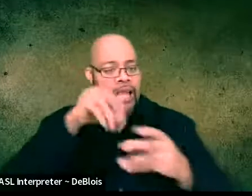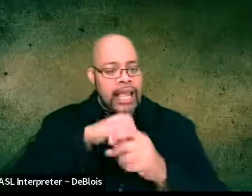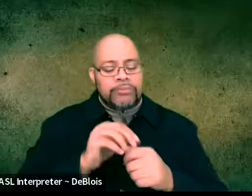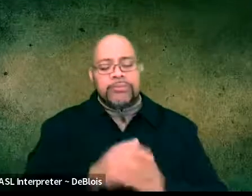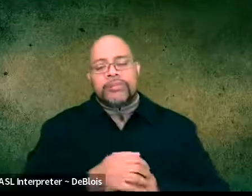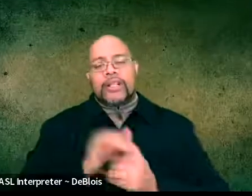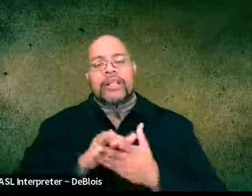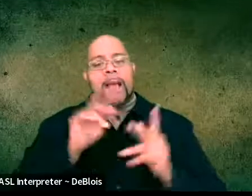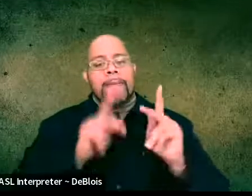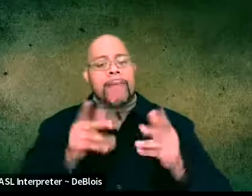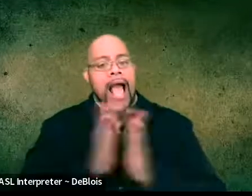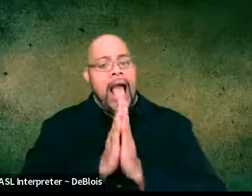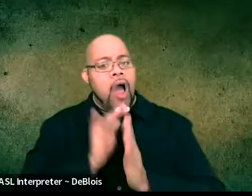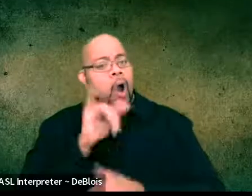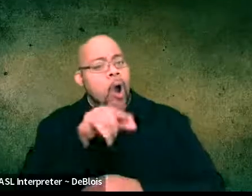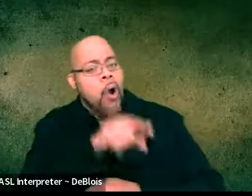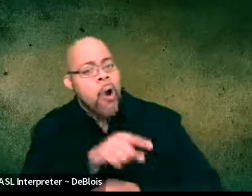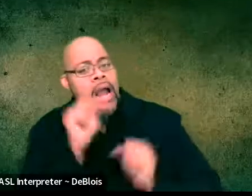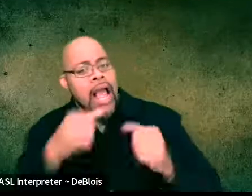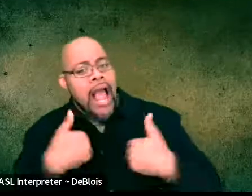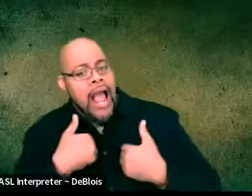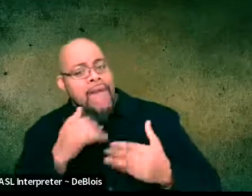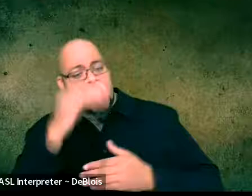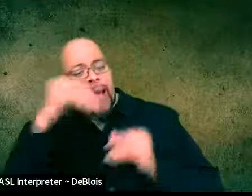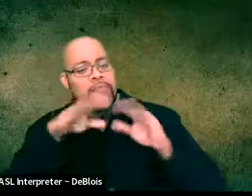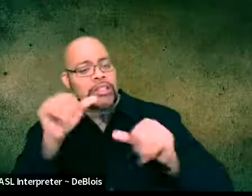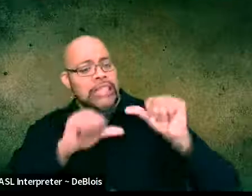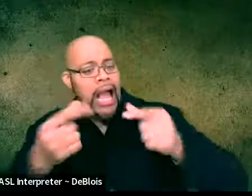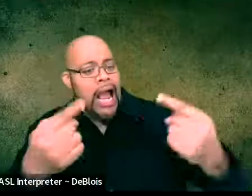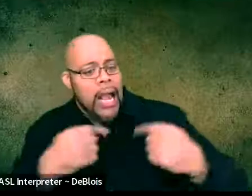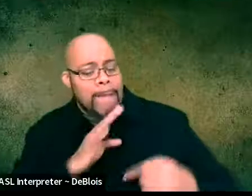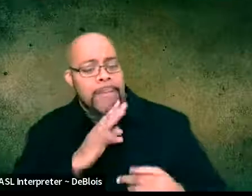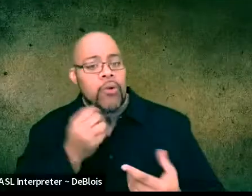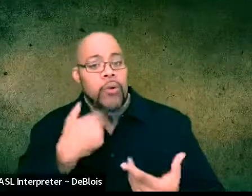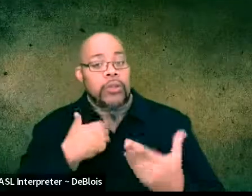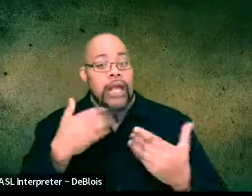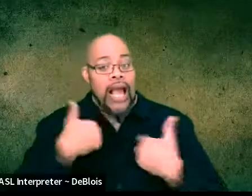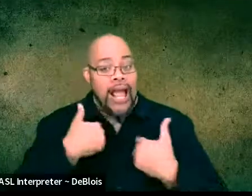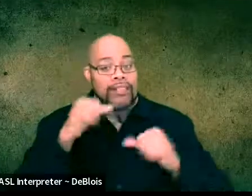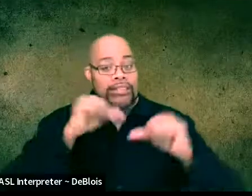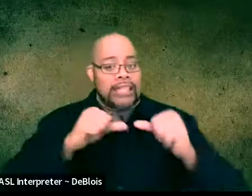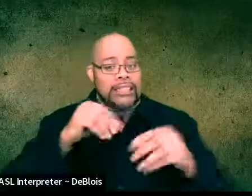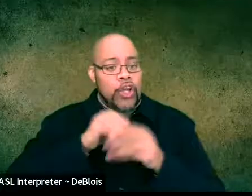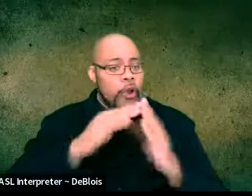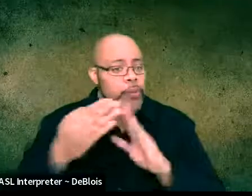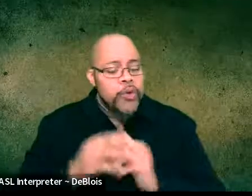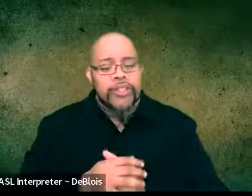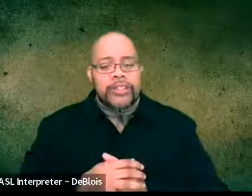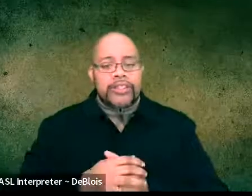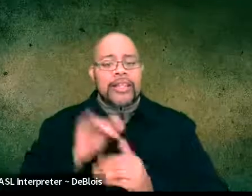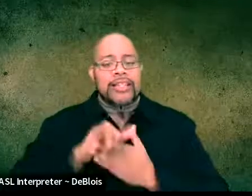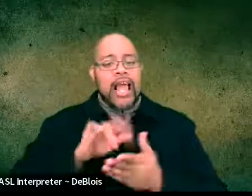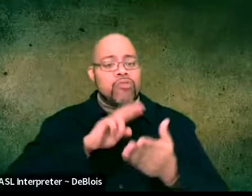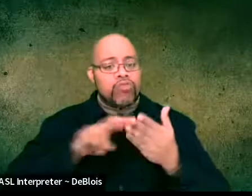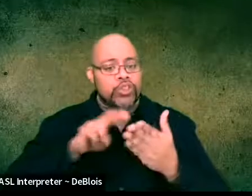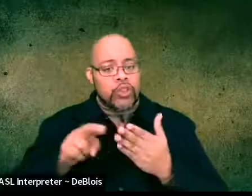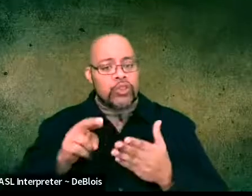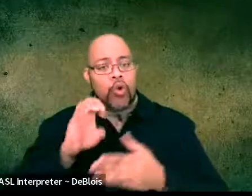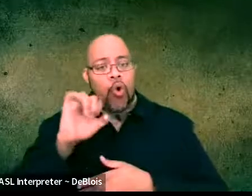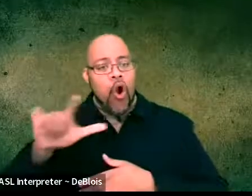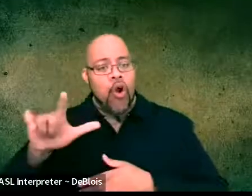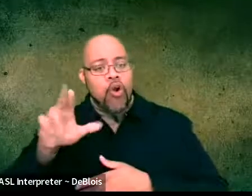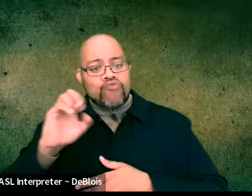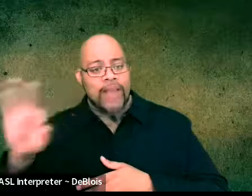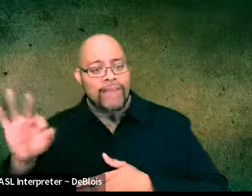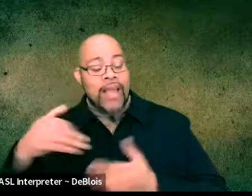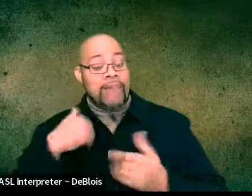things that folks ask, like, oh, can we have Black marine scientists come speak? Or you have a scientist in your community that researches coral reefs? Do you have